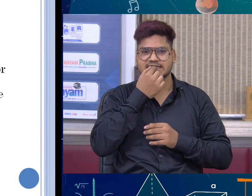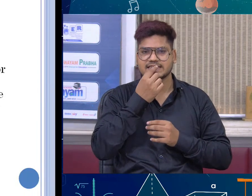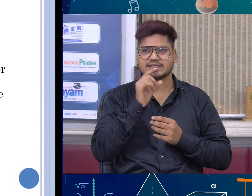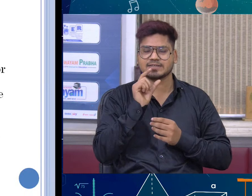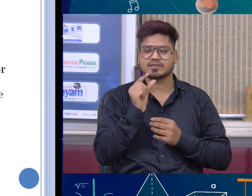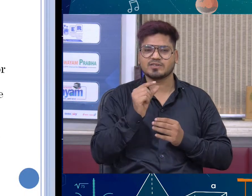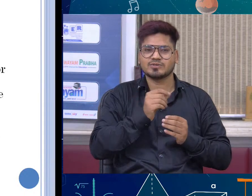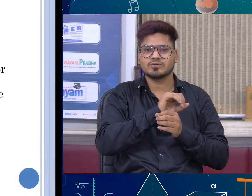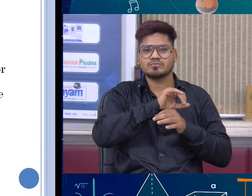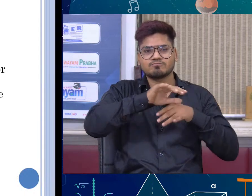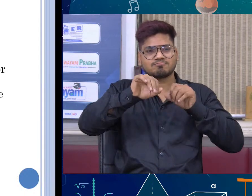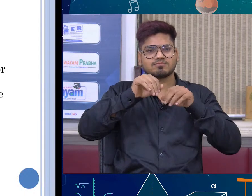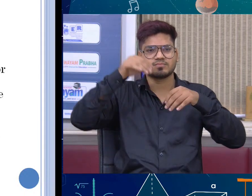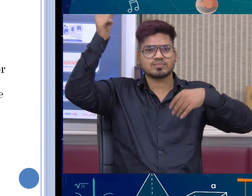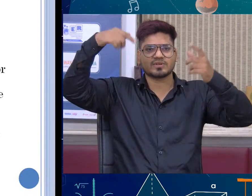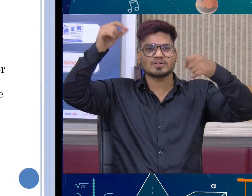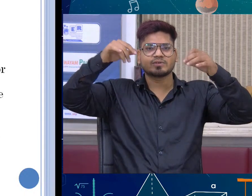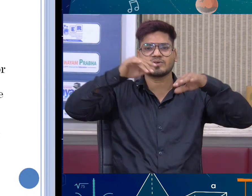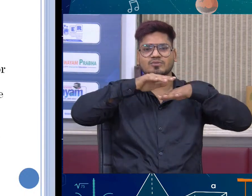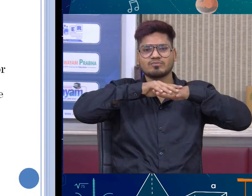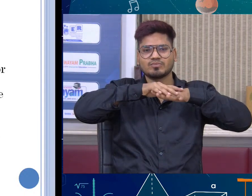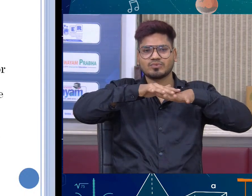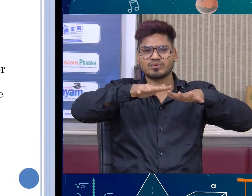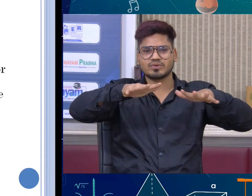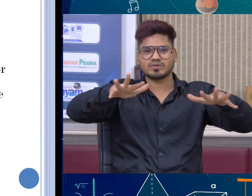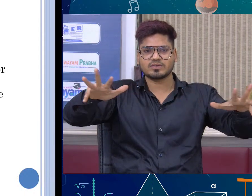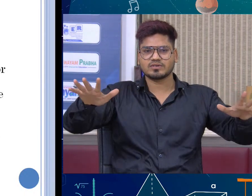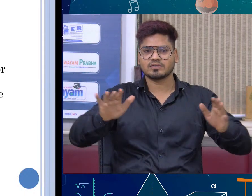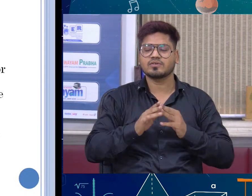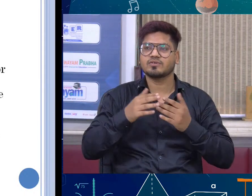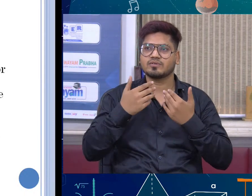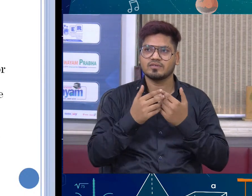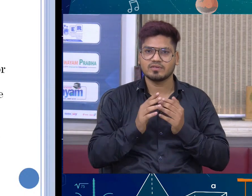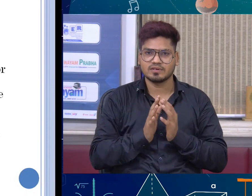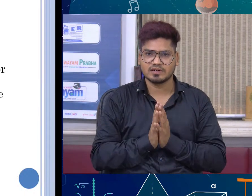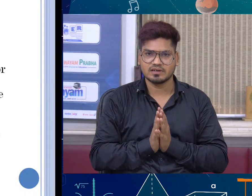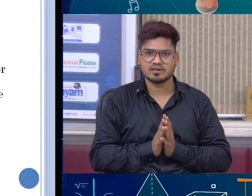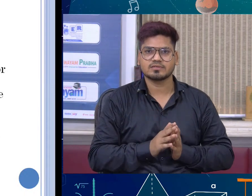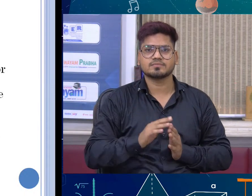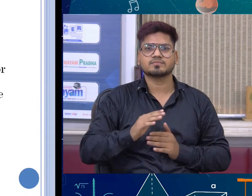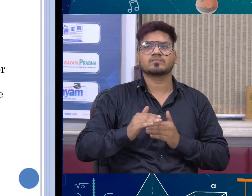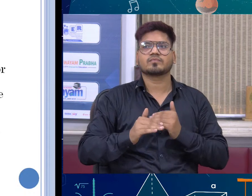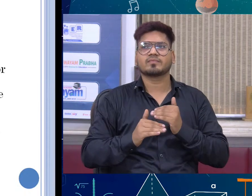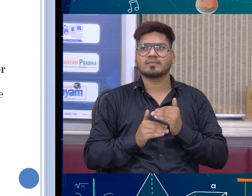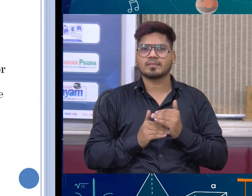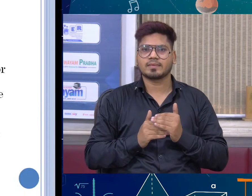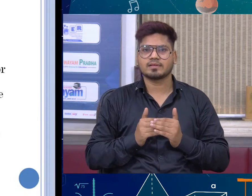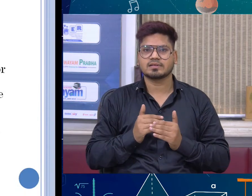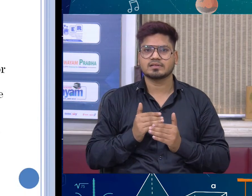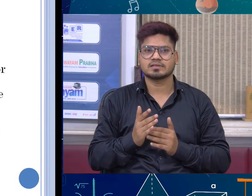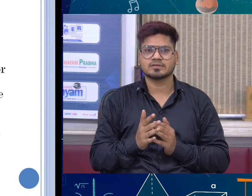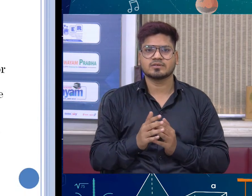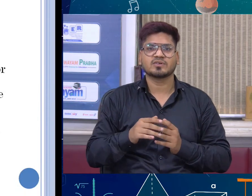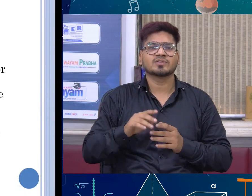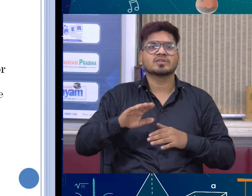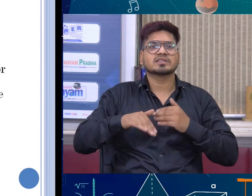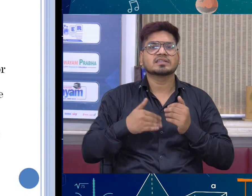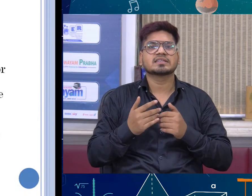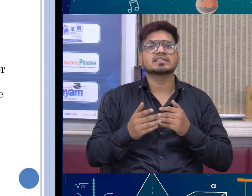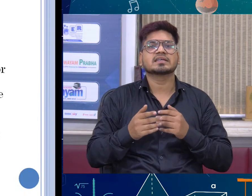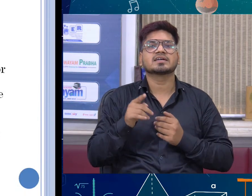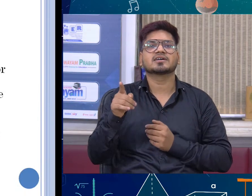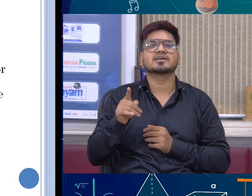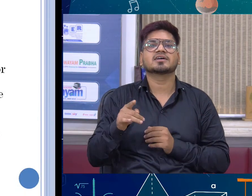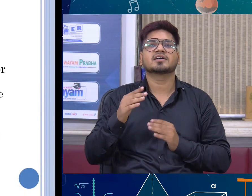home, everywhere is just like a white. What the hailstones happened, just white. 1 hour the